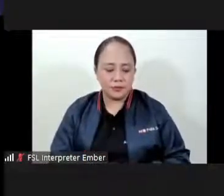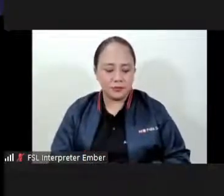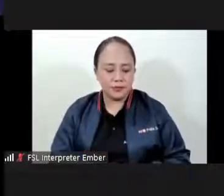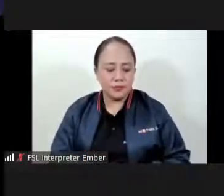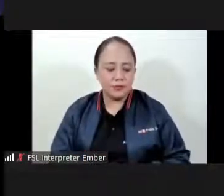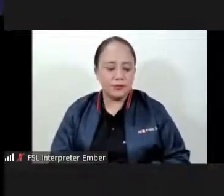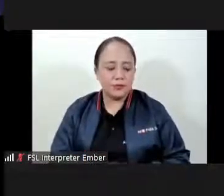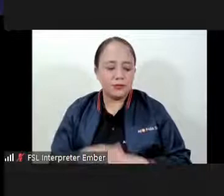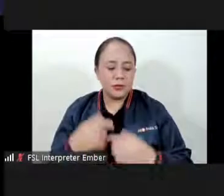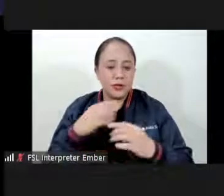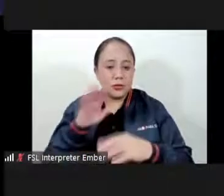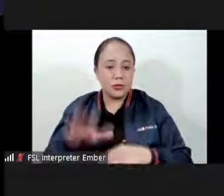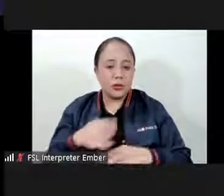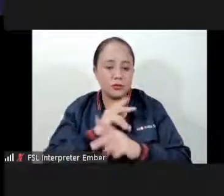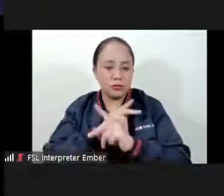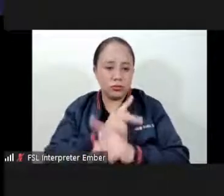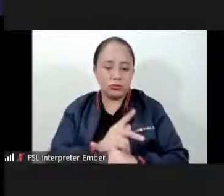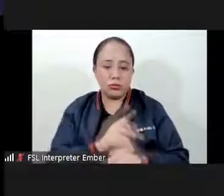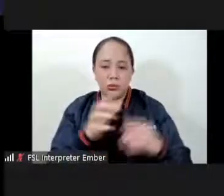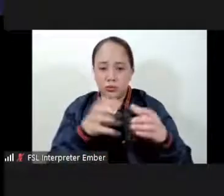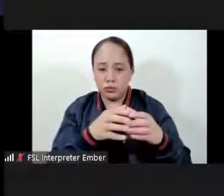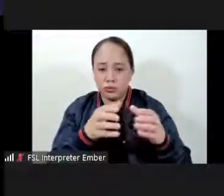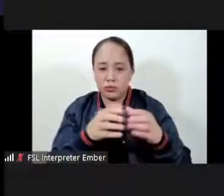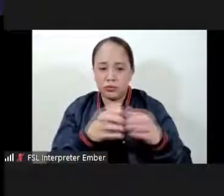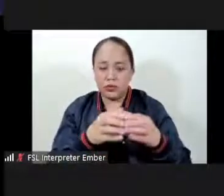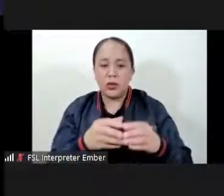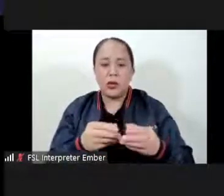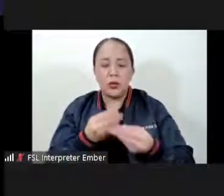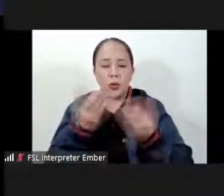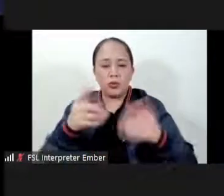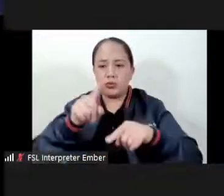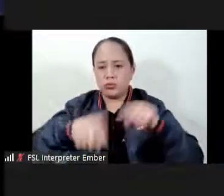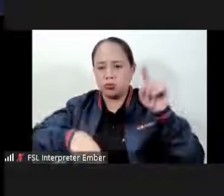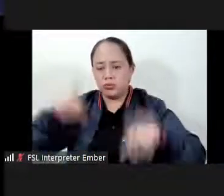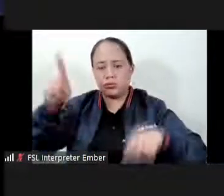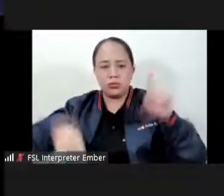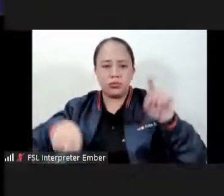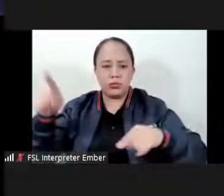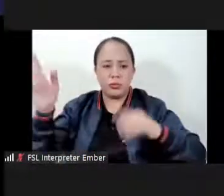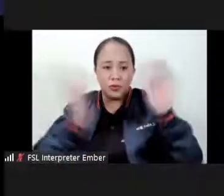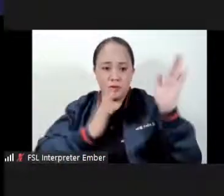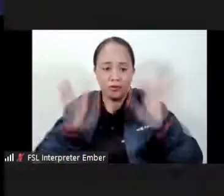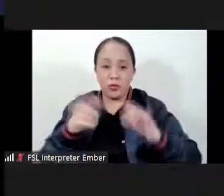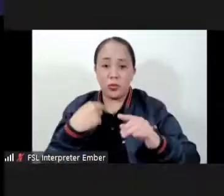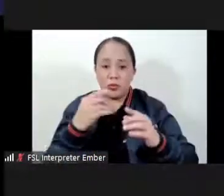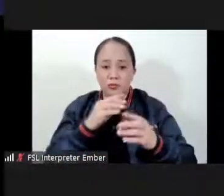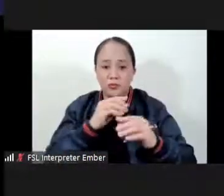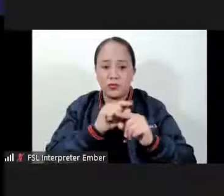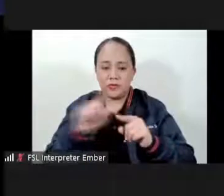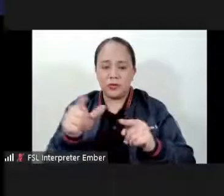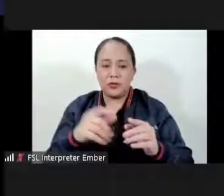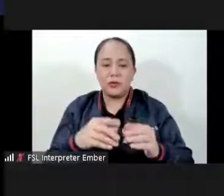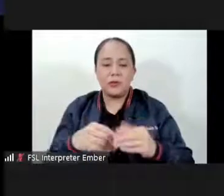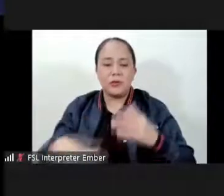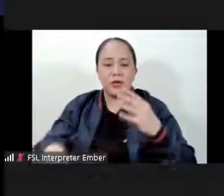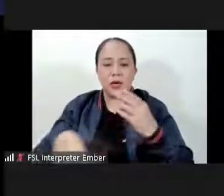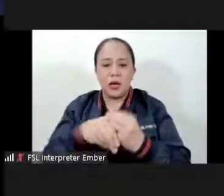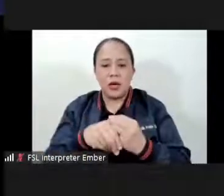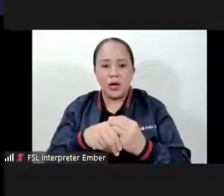Since the Child Protection Unit offers varied services given by different professionals, we expanded telemedicine